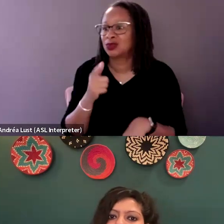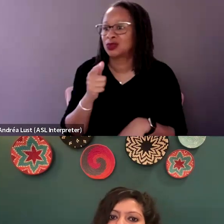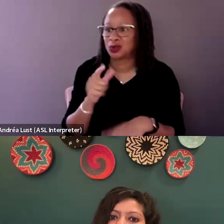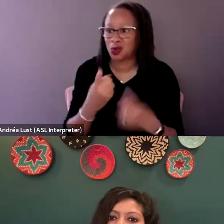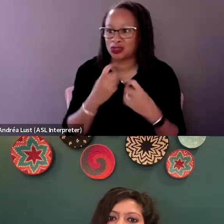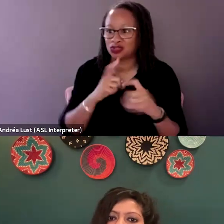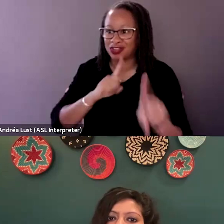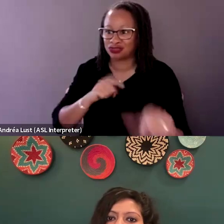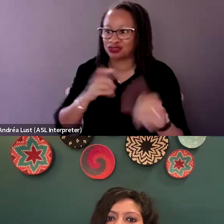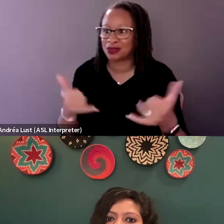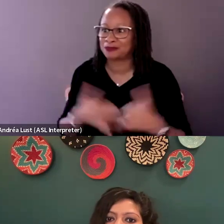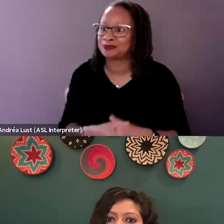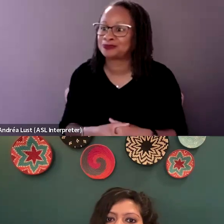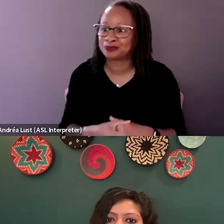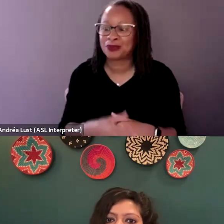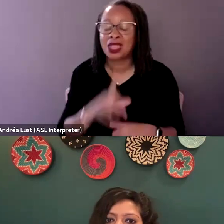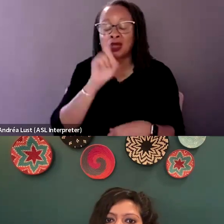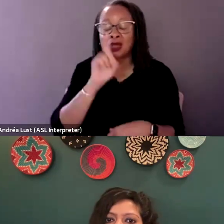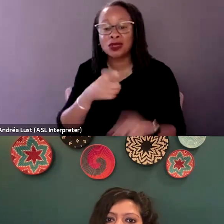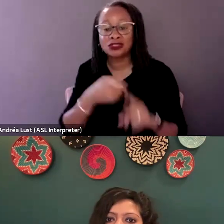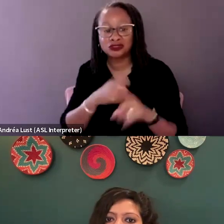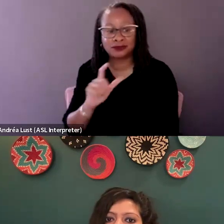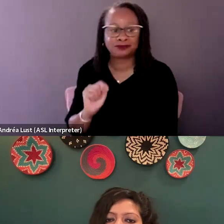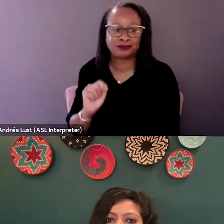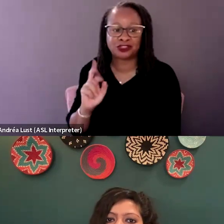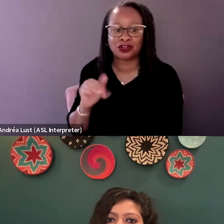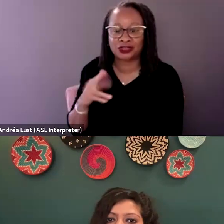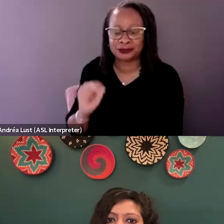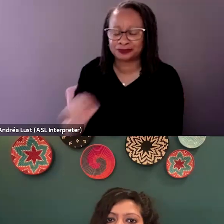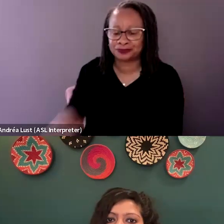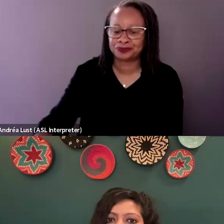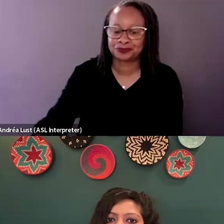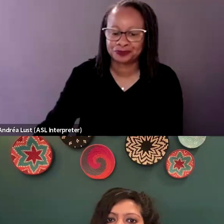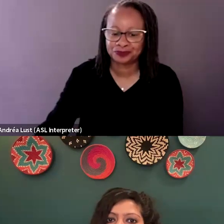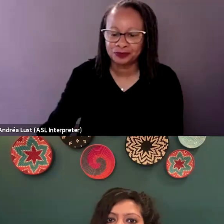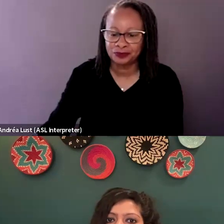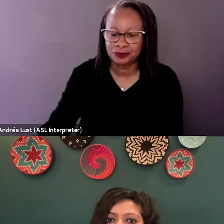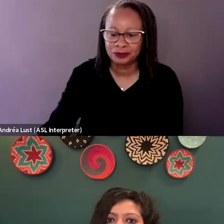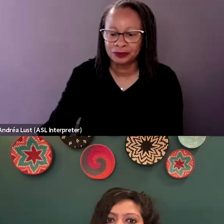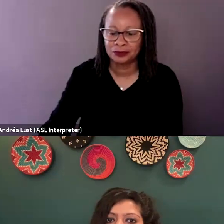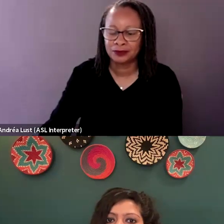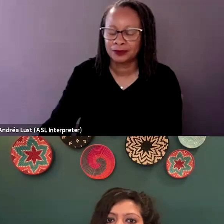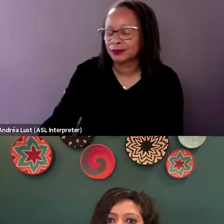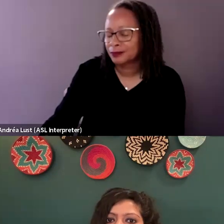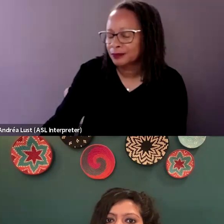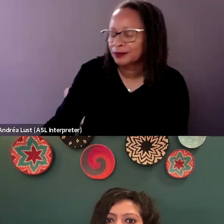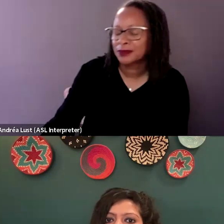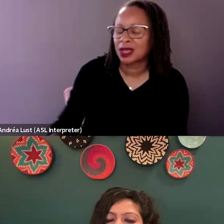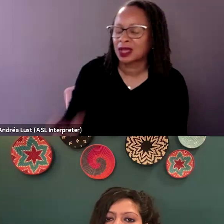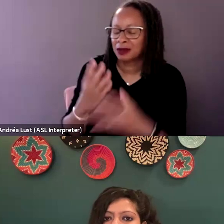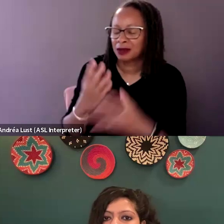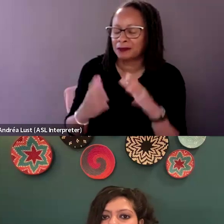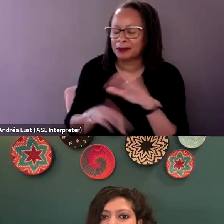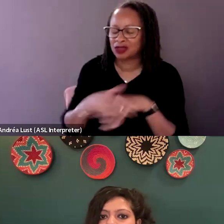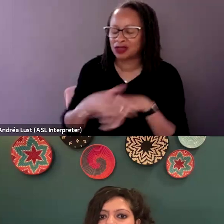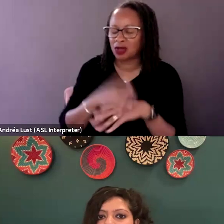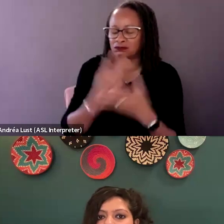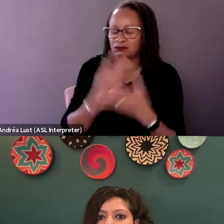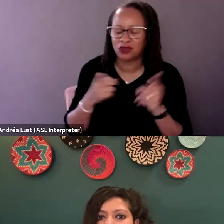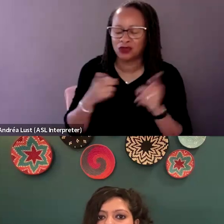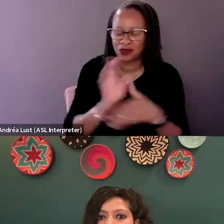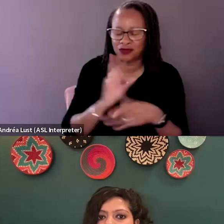it feels very uh, delightful to me to have the chance of creatively collaborating with department heads that I'm